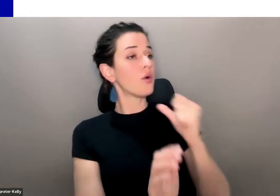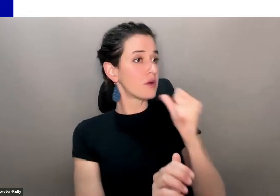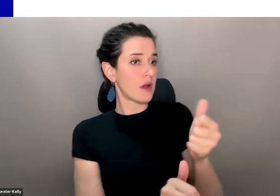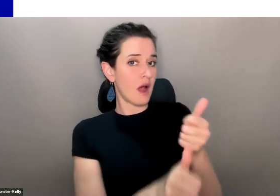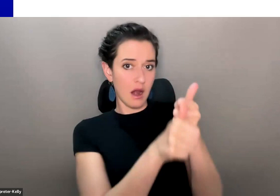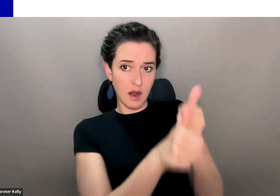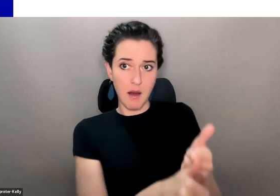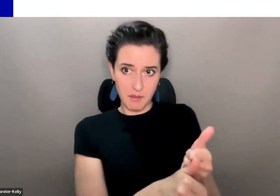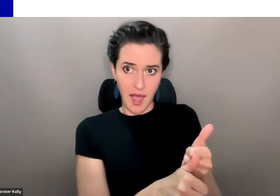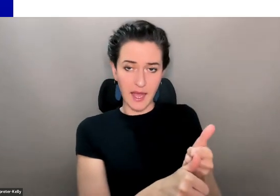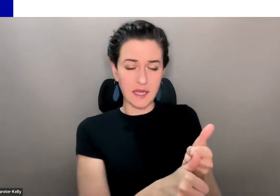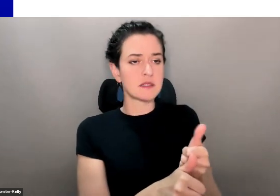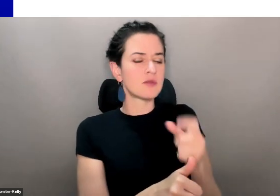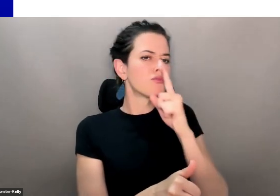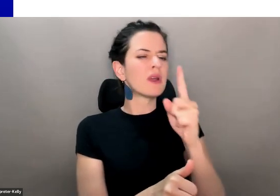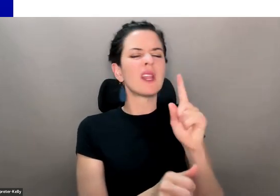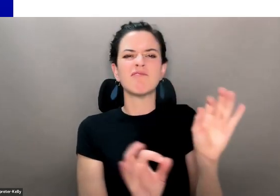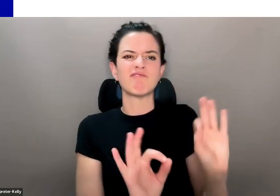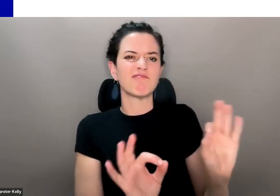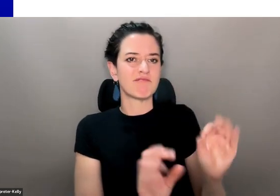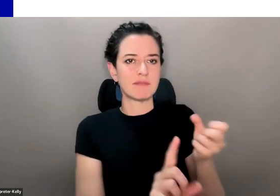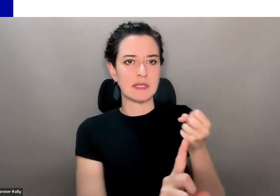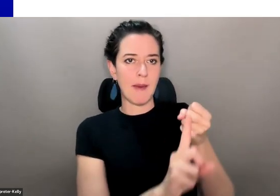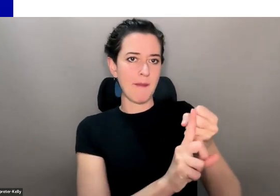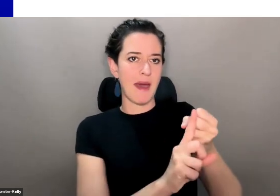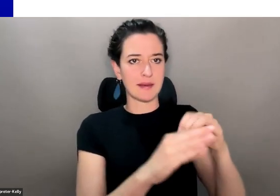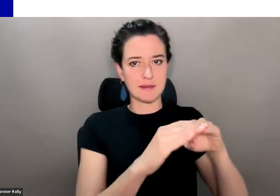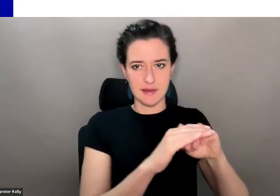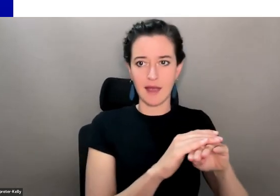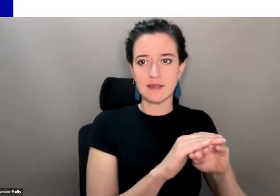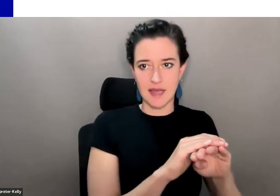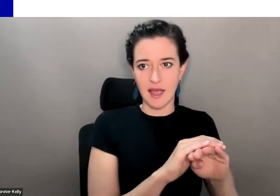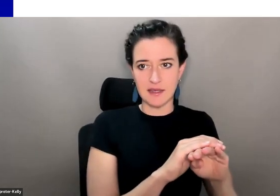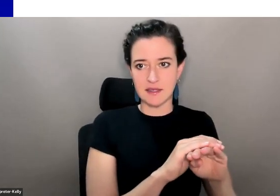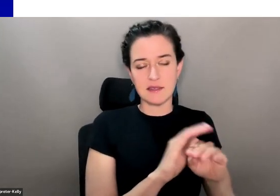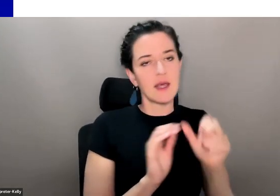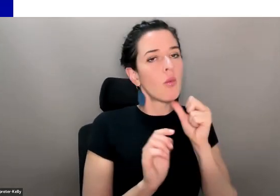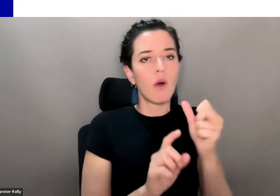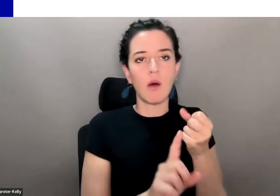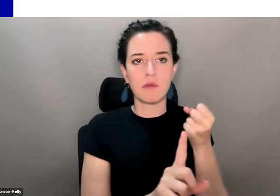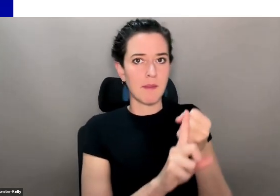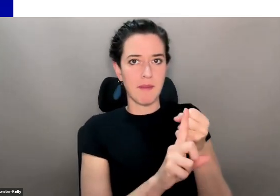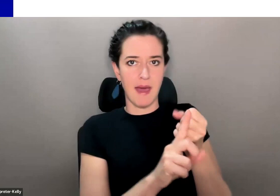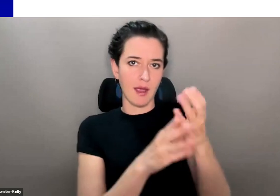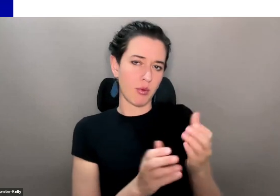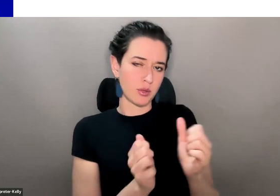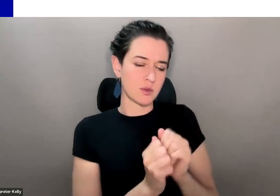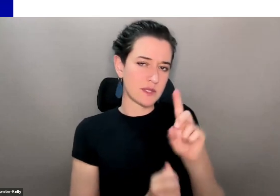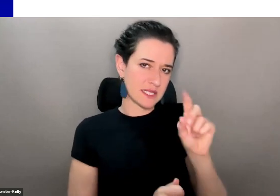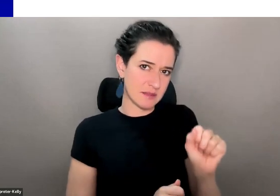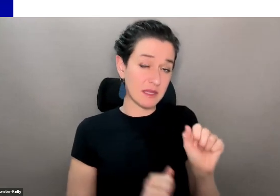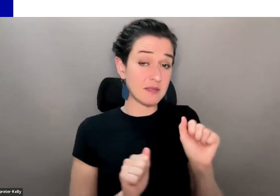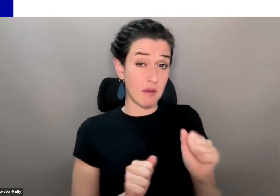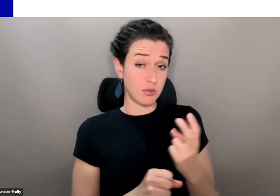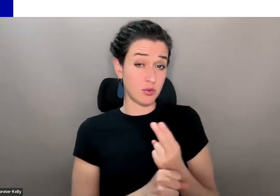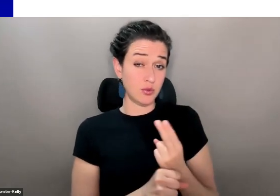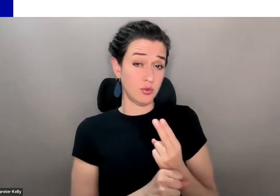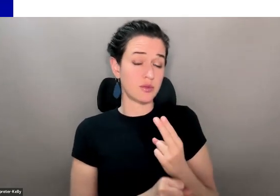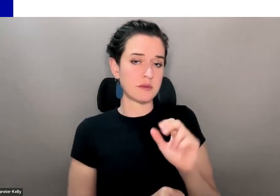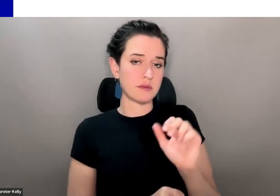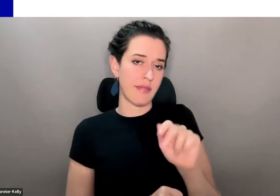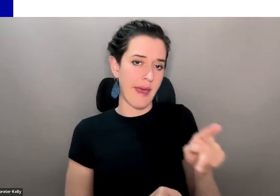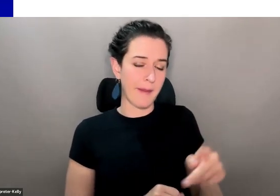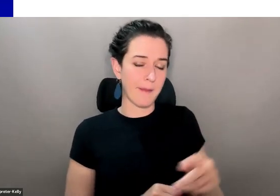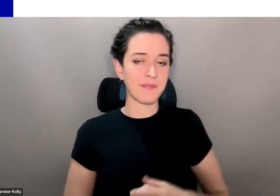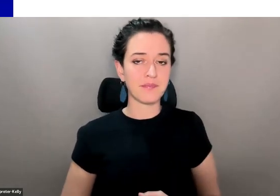a minimal impact on access that it would not affect the ability of people with disabilities to use the web content or mobile apps. So we're trying to seek a balance